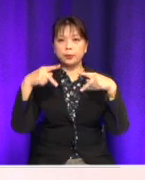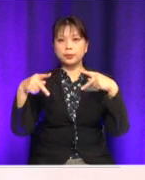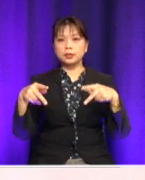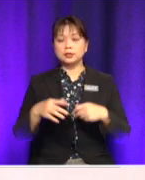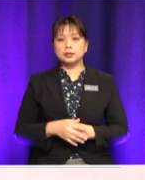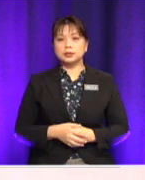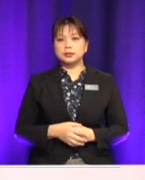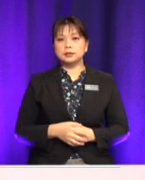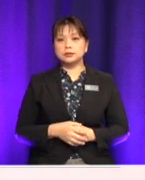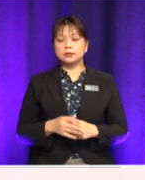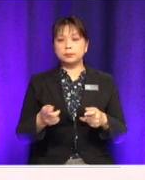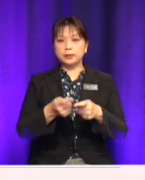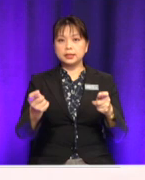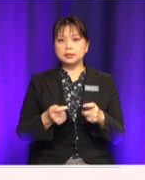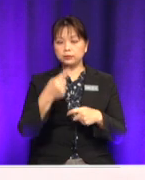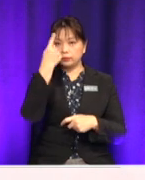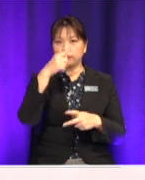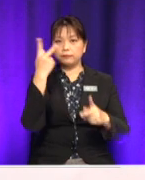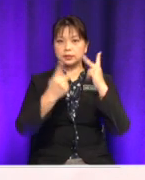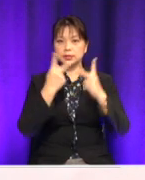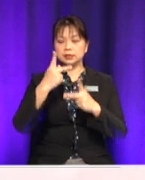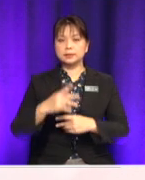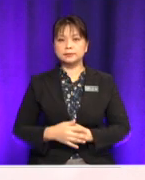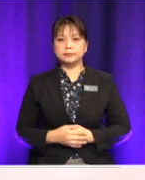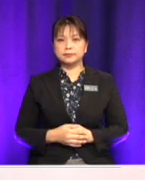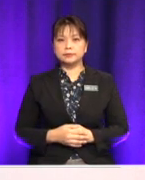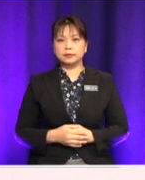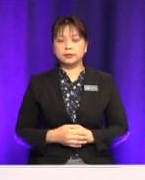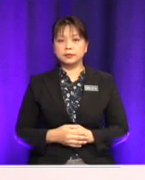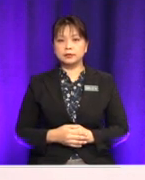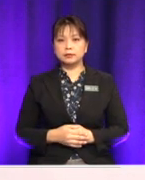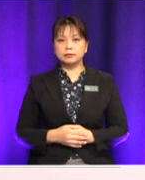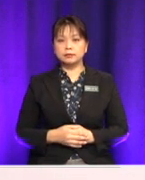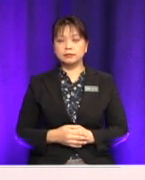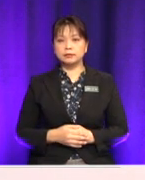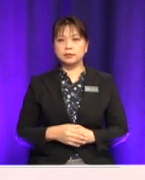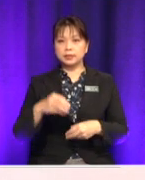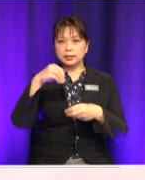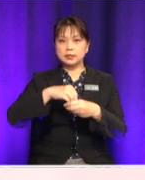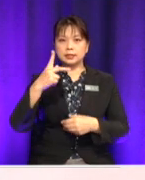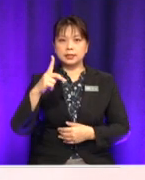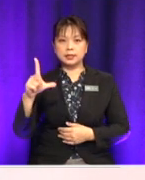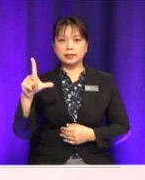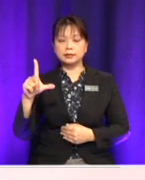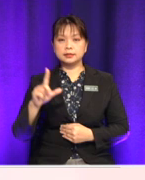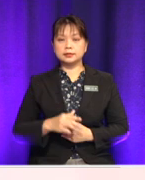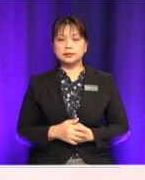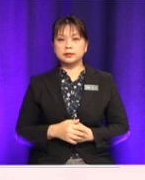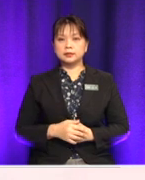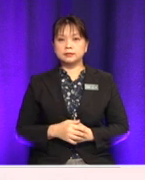why. Among other things, they offer a breathtaking view of Kuala Lumpur from the observation deck on the 86th